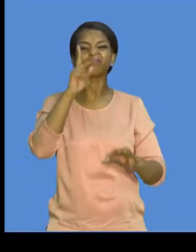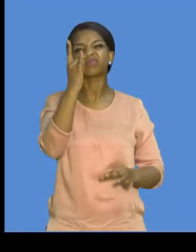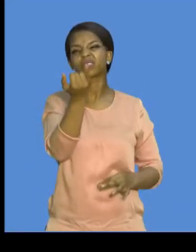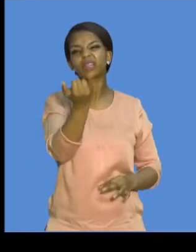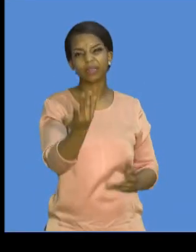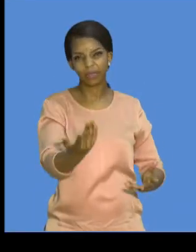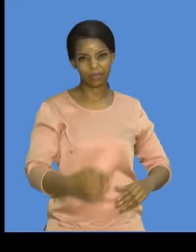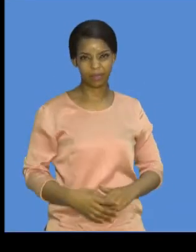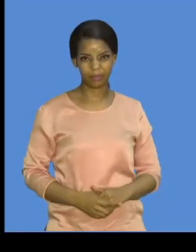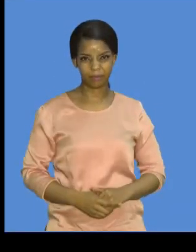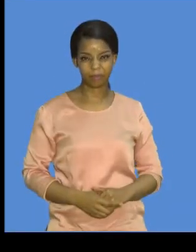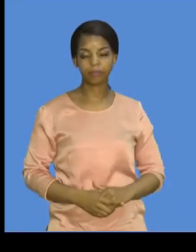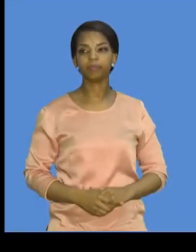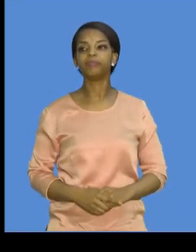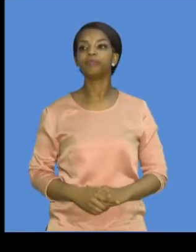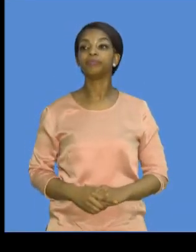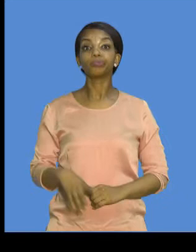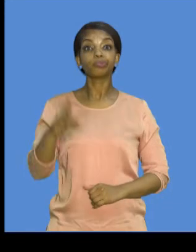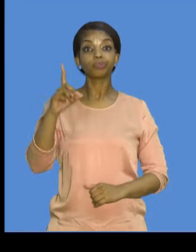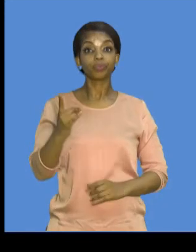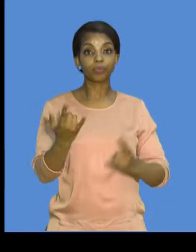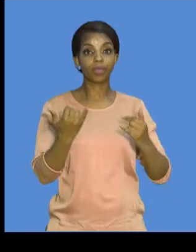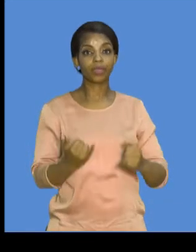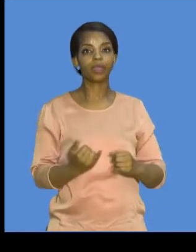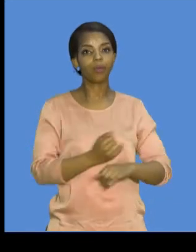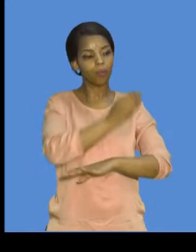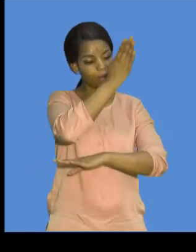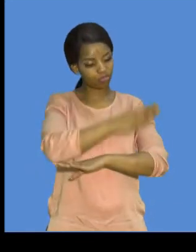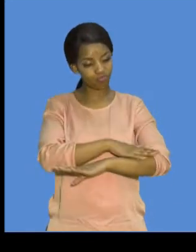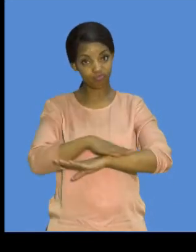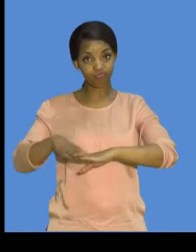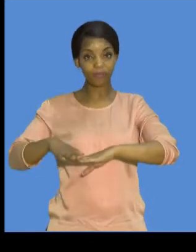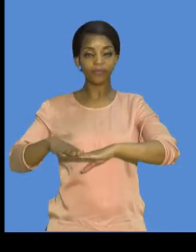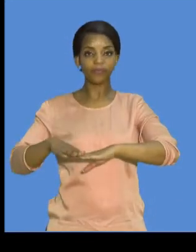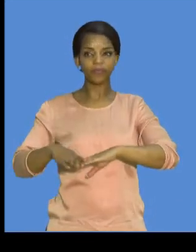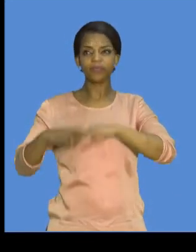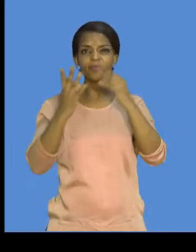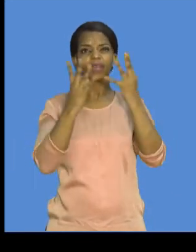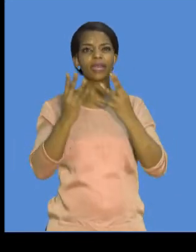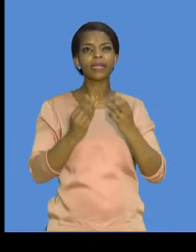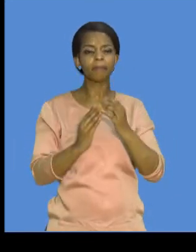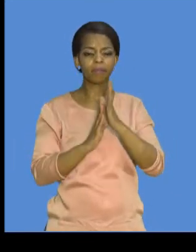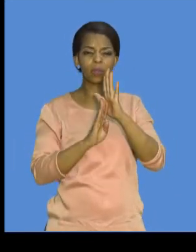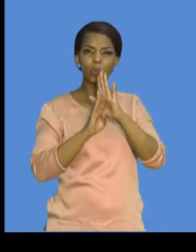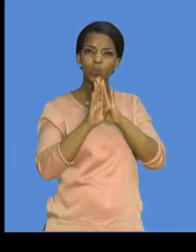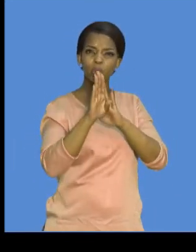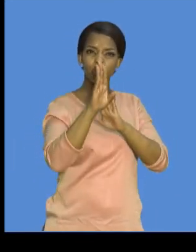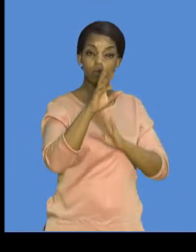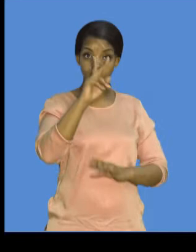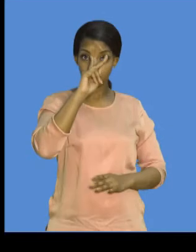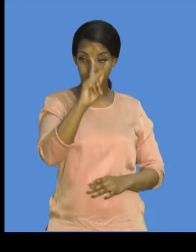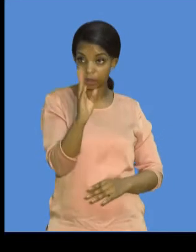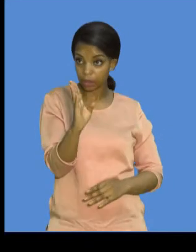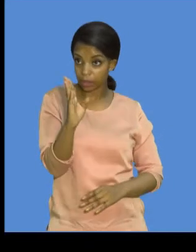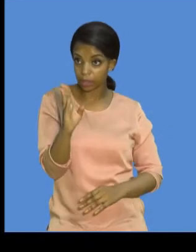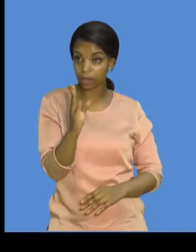a graph, the number of spores growing in 6 weeks. You can see that with week 1, I had